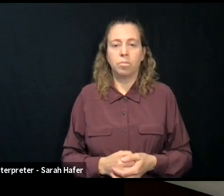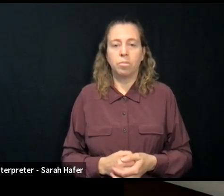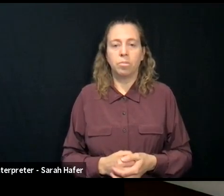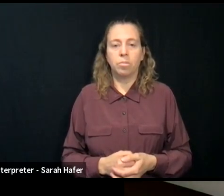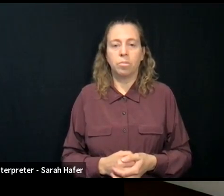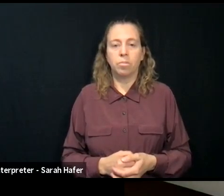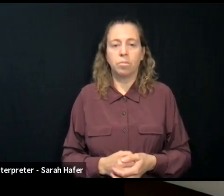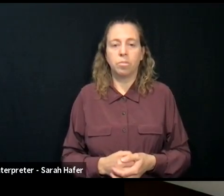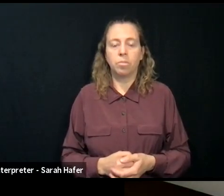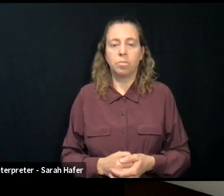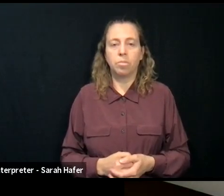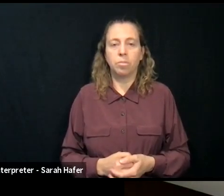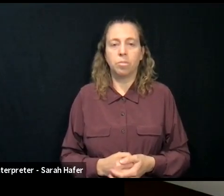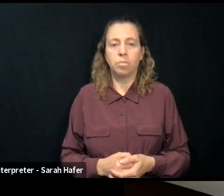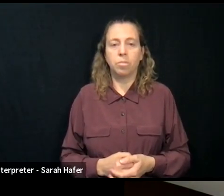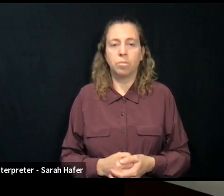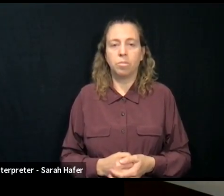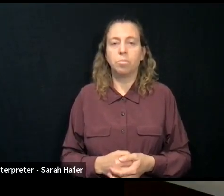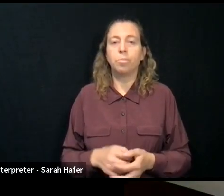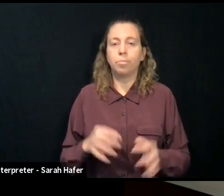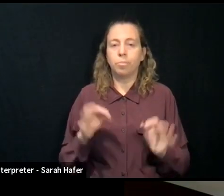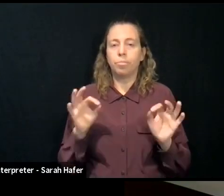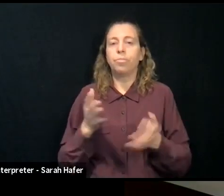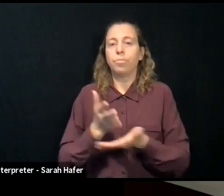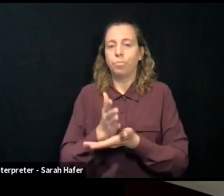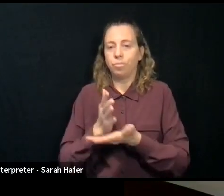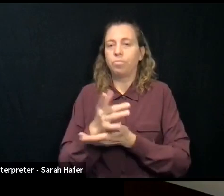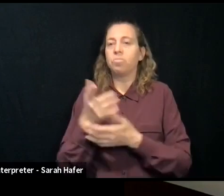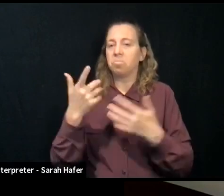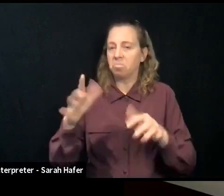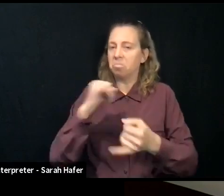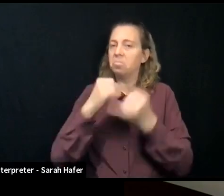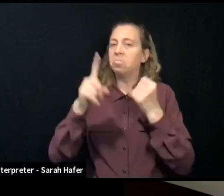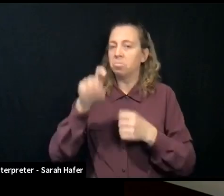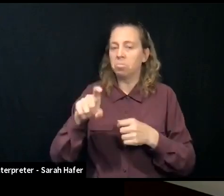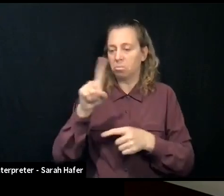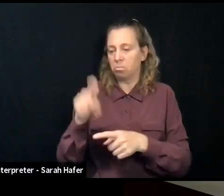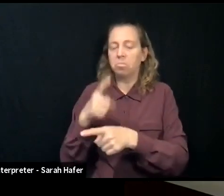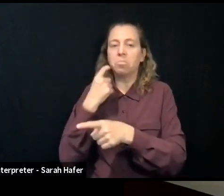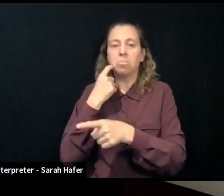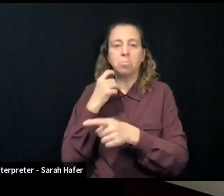Okay, let's then that was our last question. And if you'd like to wrap it up, Dr. Sutton.